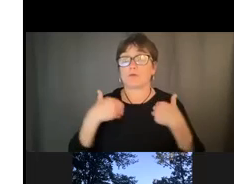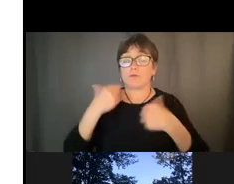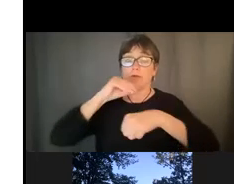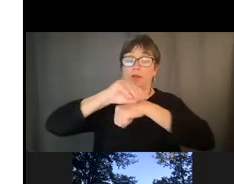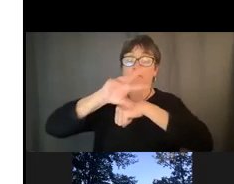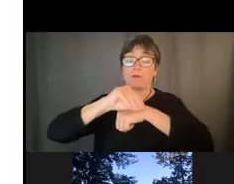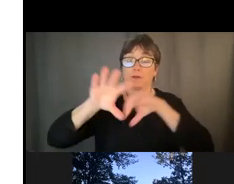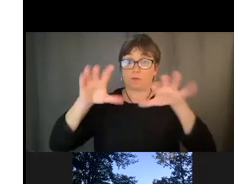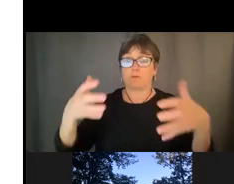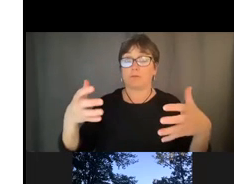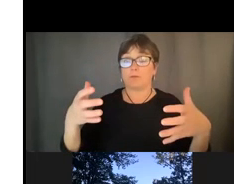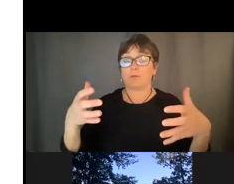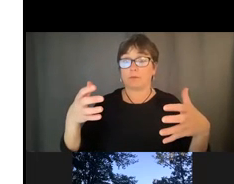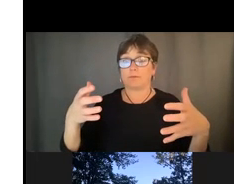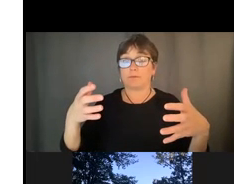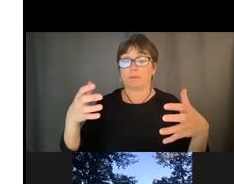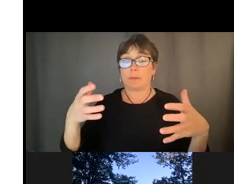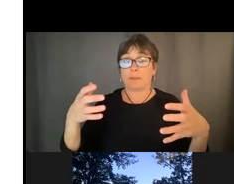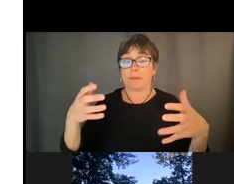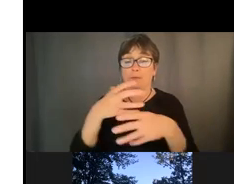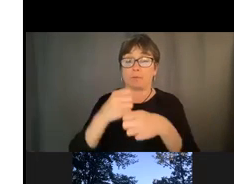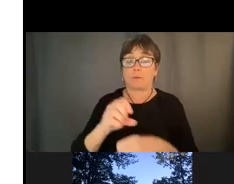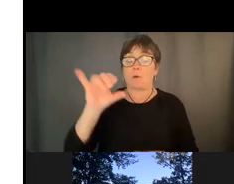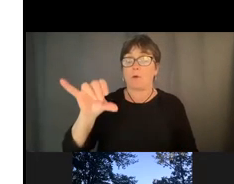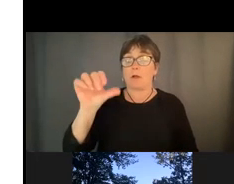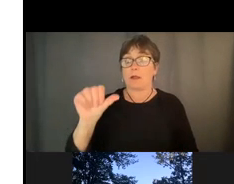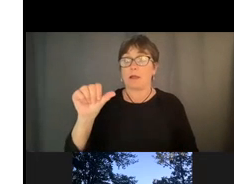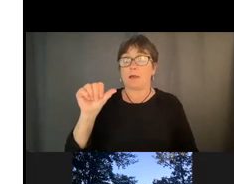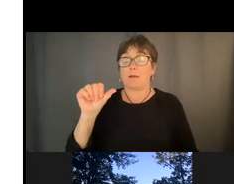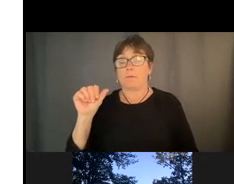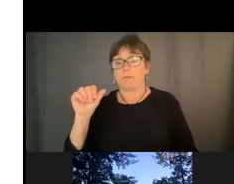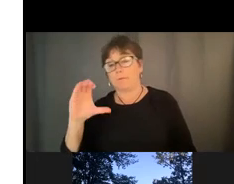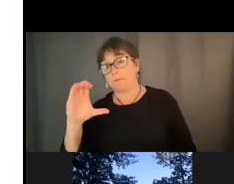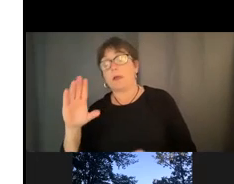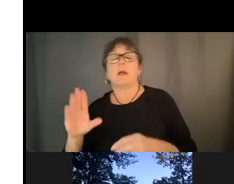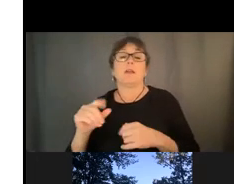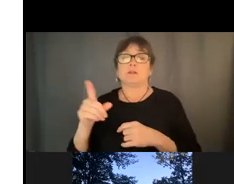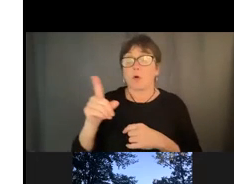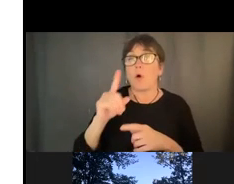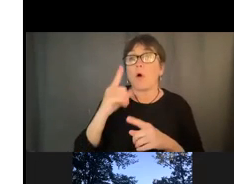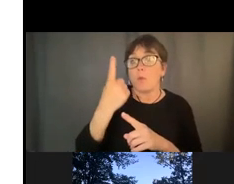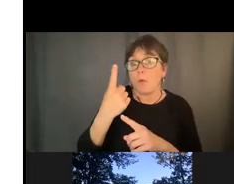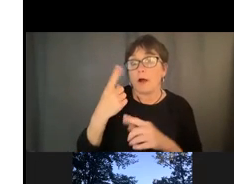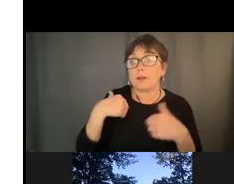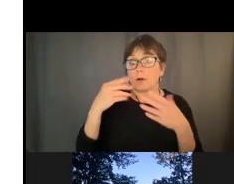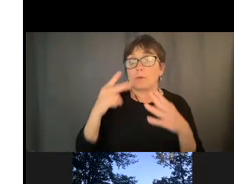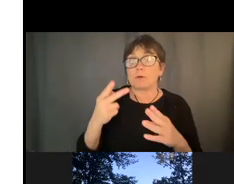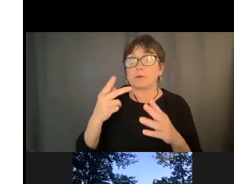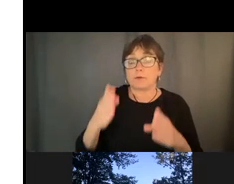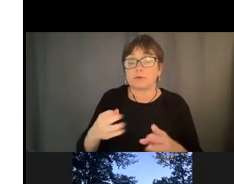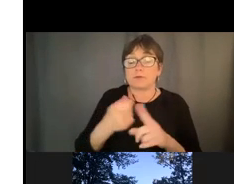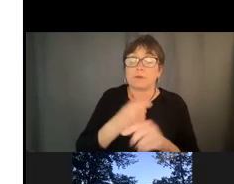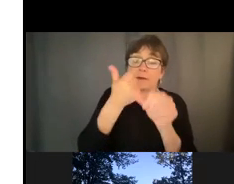that will consist of one youth from each RSA PTI region, right? That'll showcase the power of